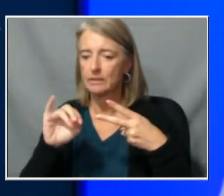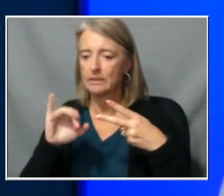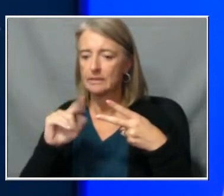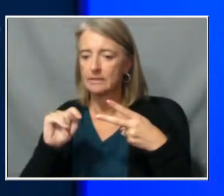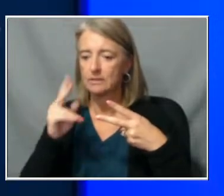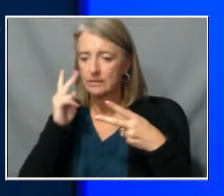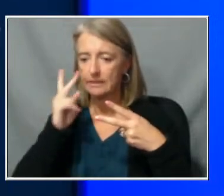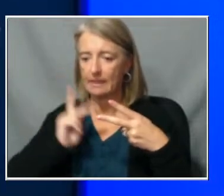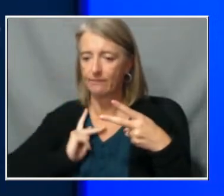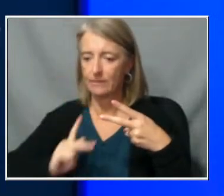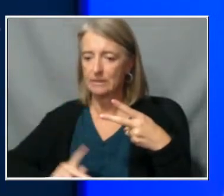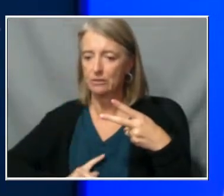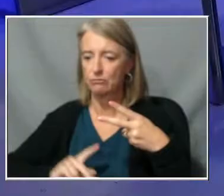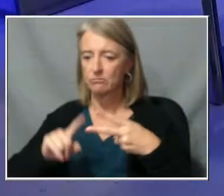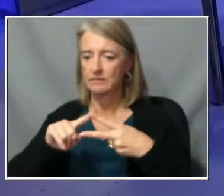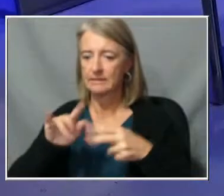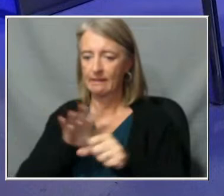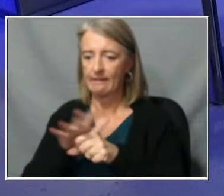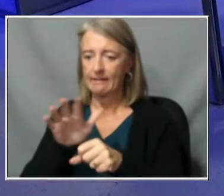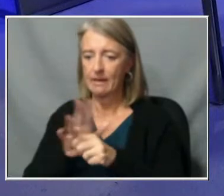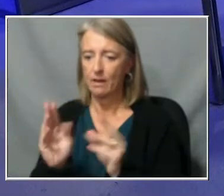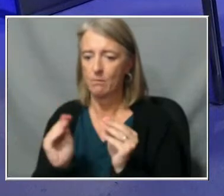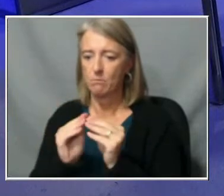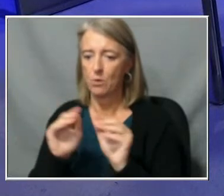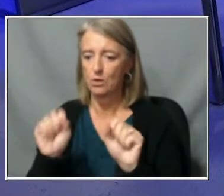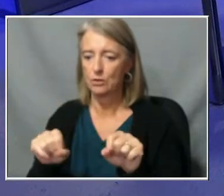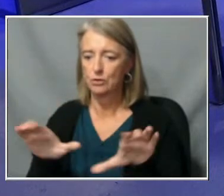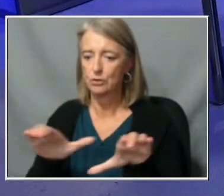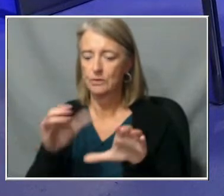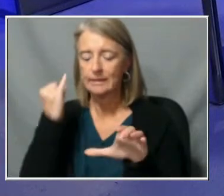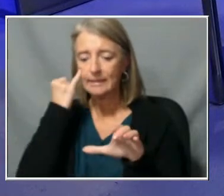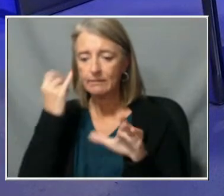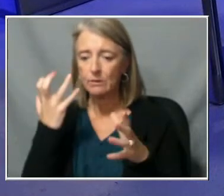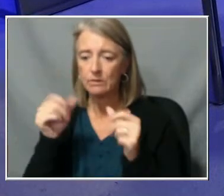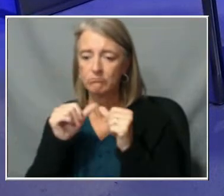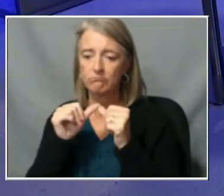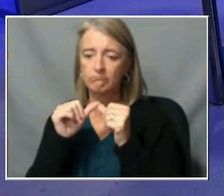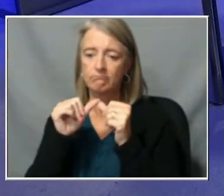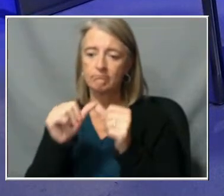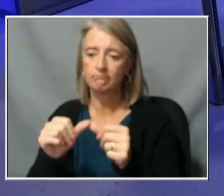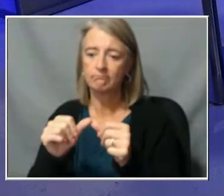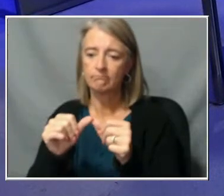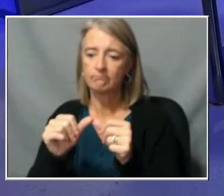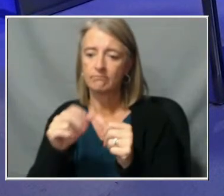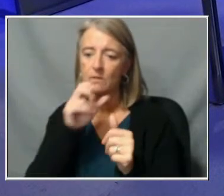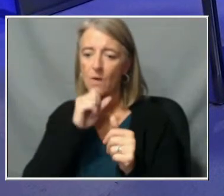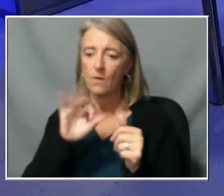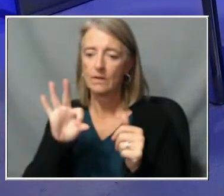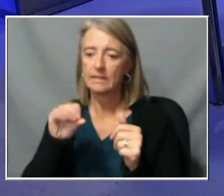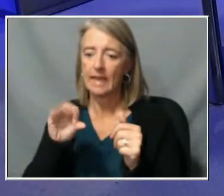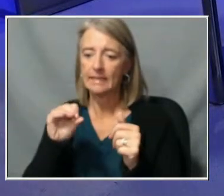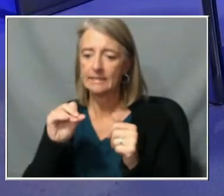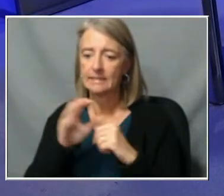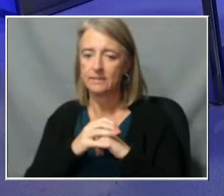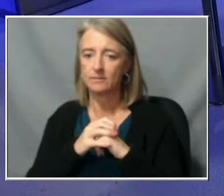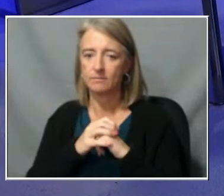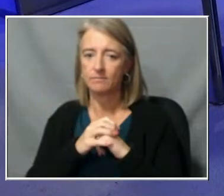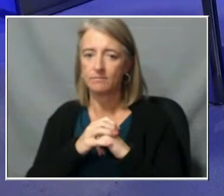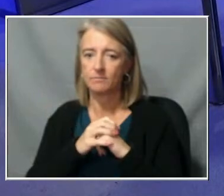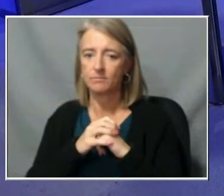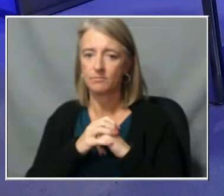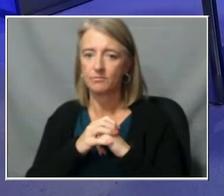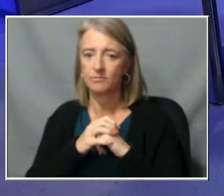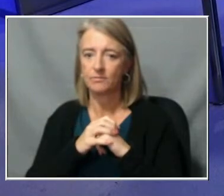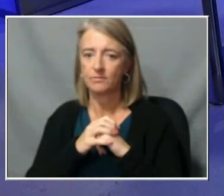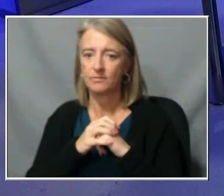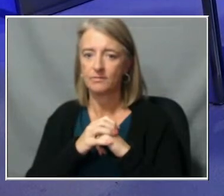physical, and that's it. Is that enough? Is there more he can be doing if he wants to, if we're getting him to his 90s? I mean, right, so not